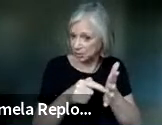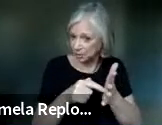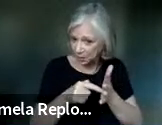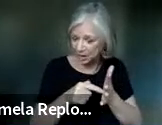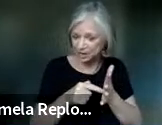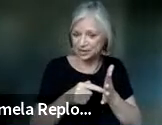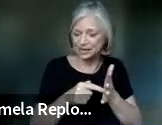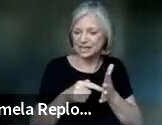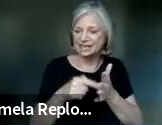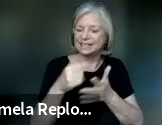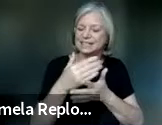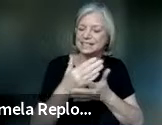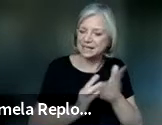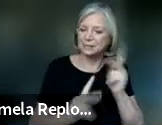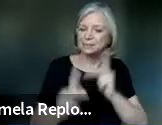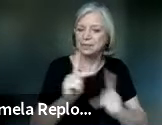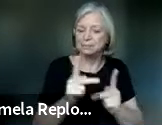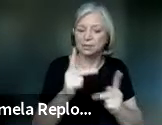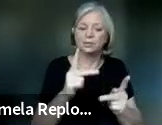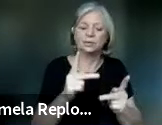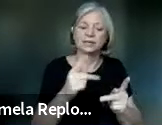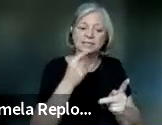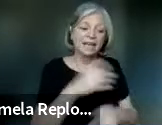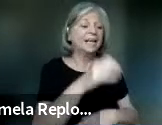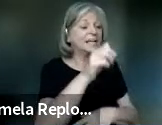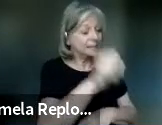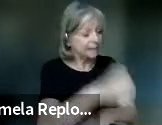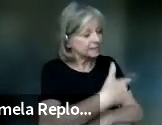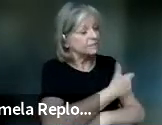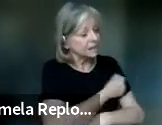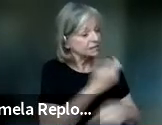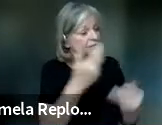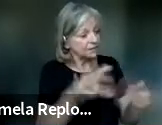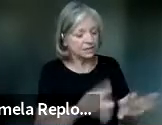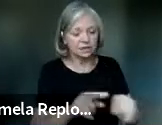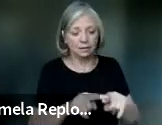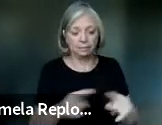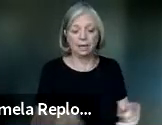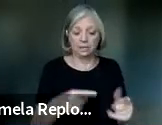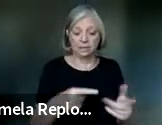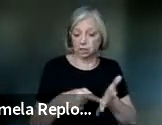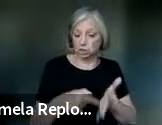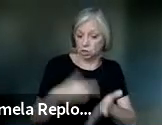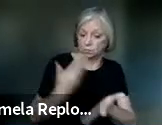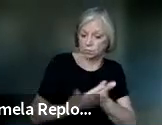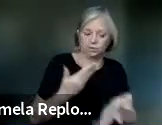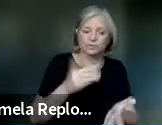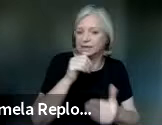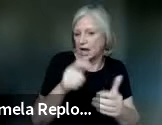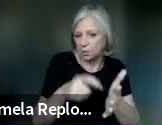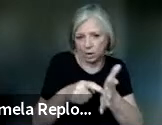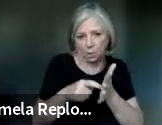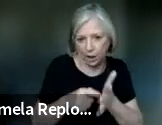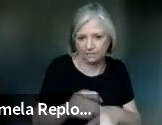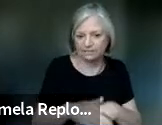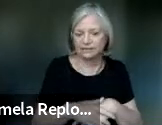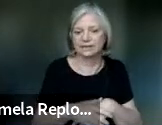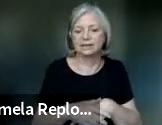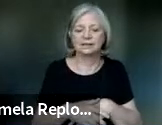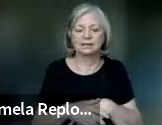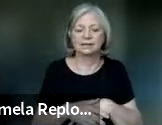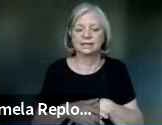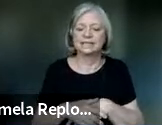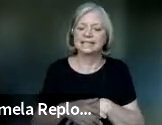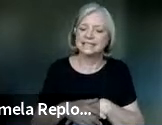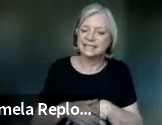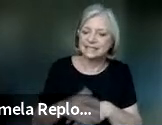that people who don't provide proof must be treated as if they were unvaccinated. And so I think it's just